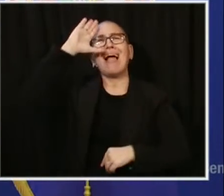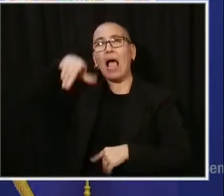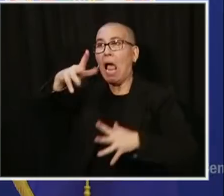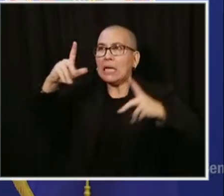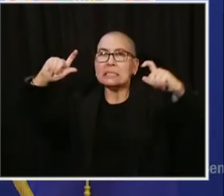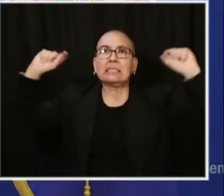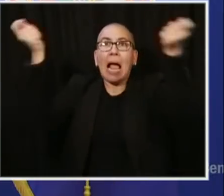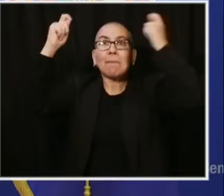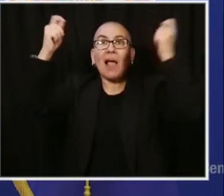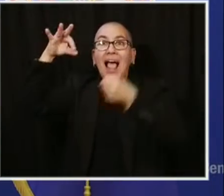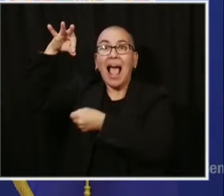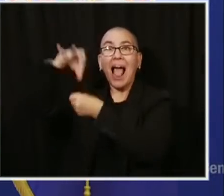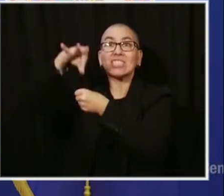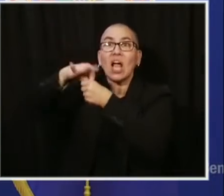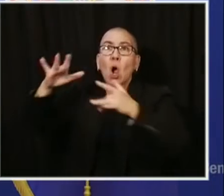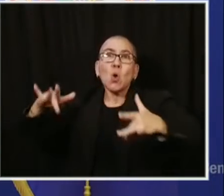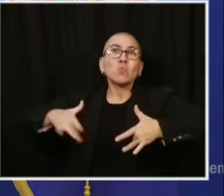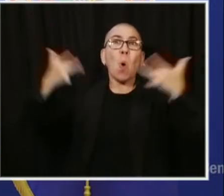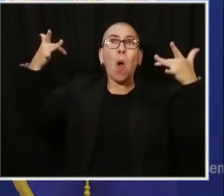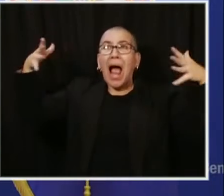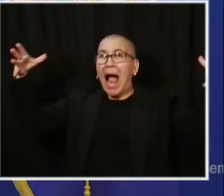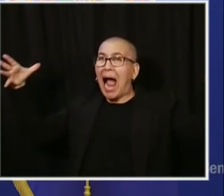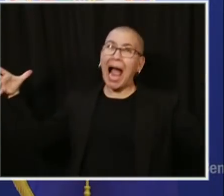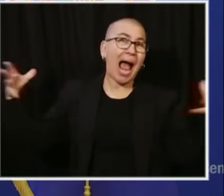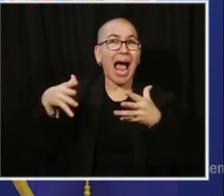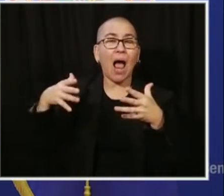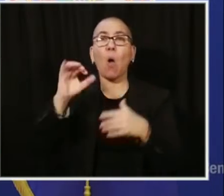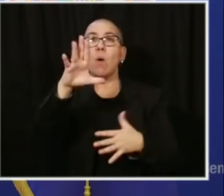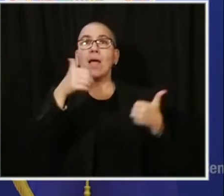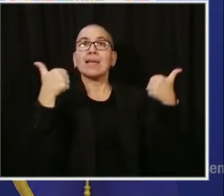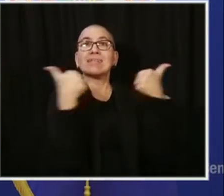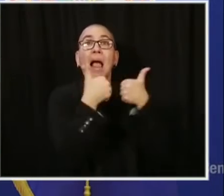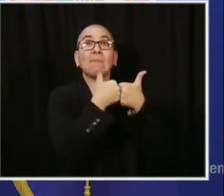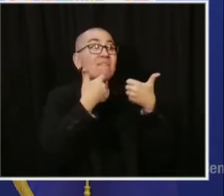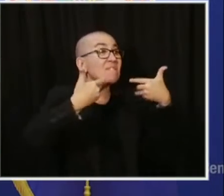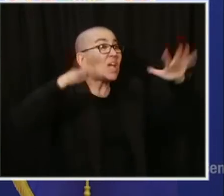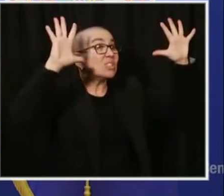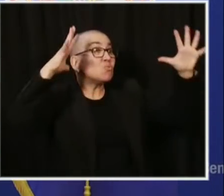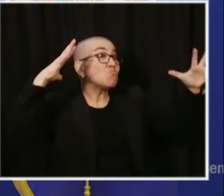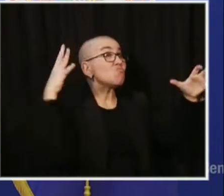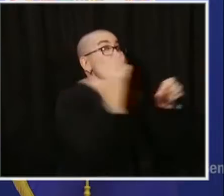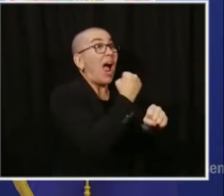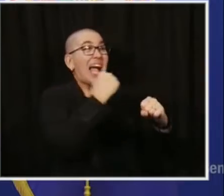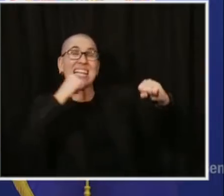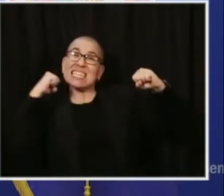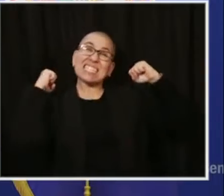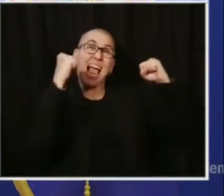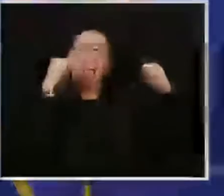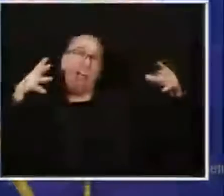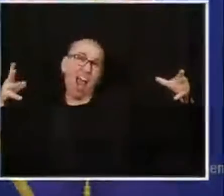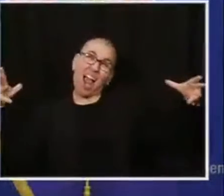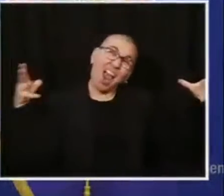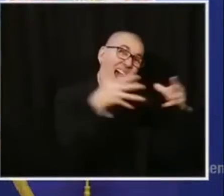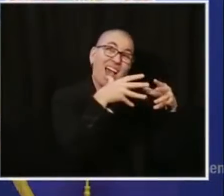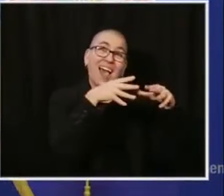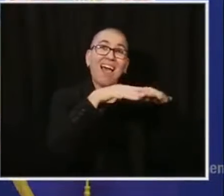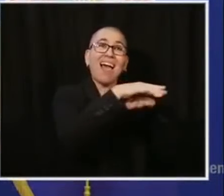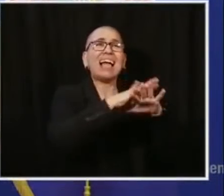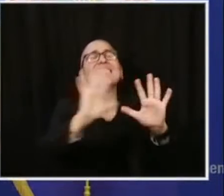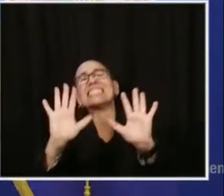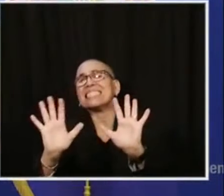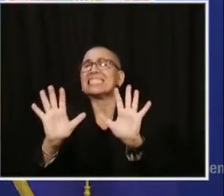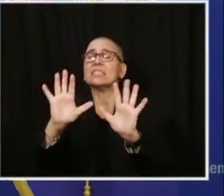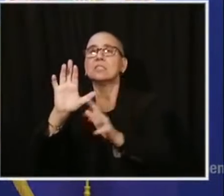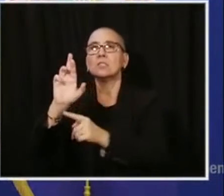football field after a game, those things are incredibly risky. They are things we can't do at this time. And just to be clear,